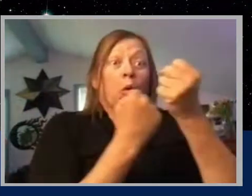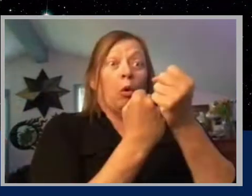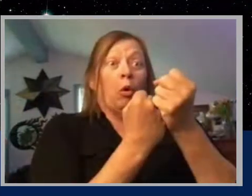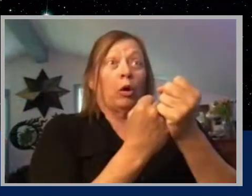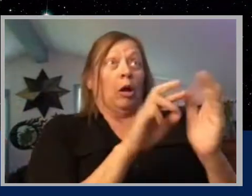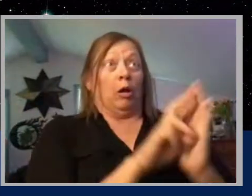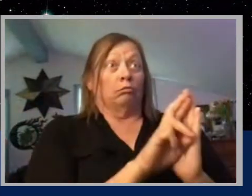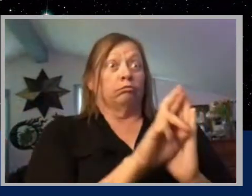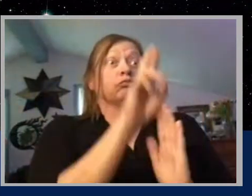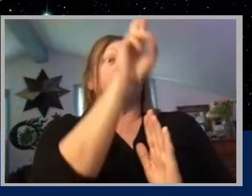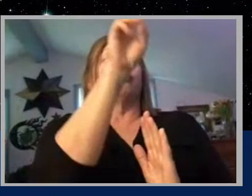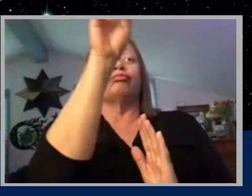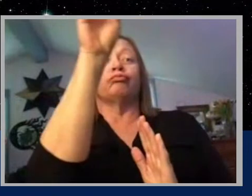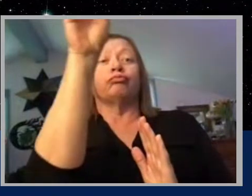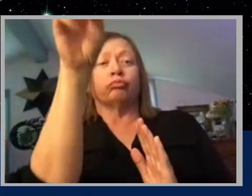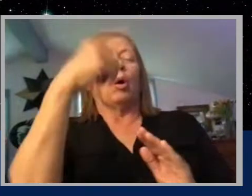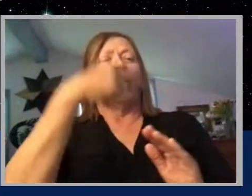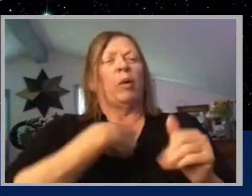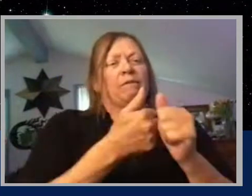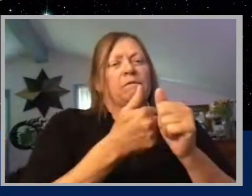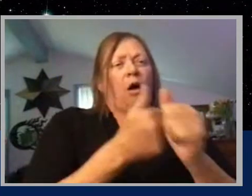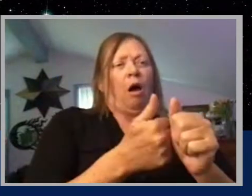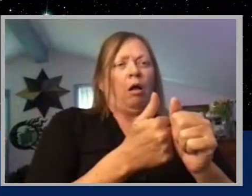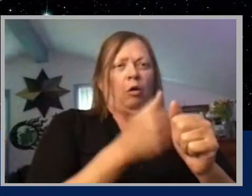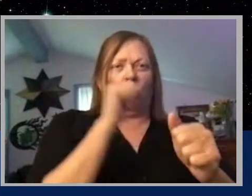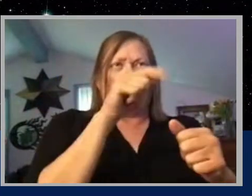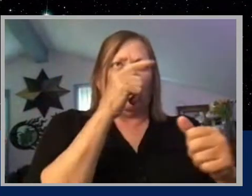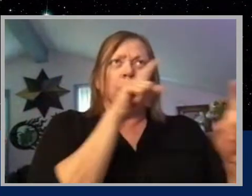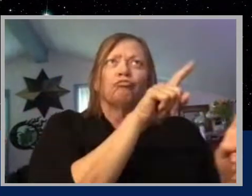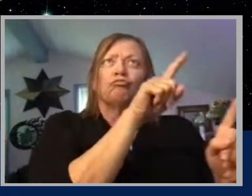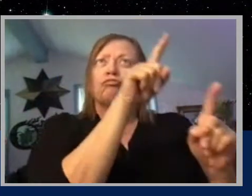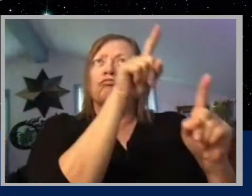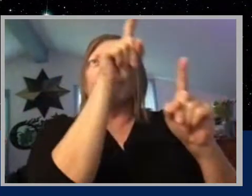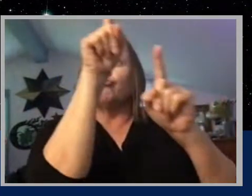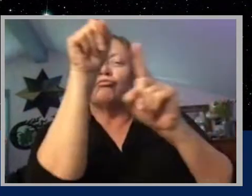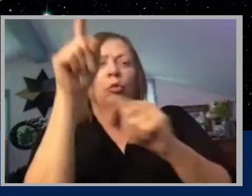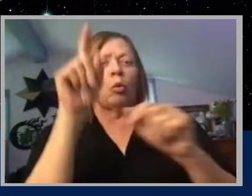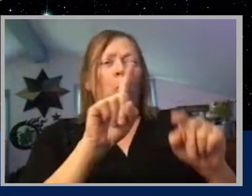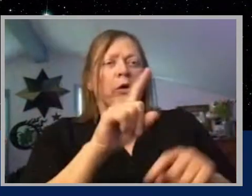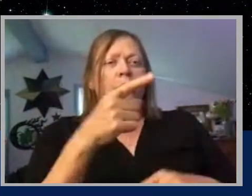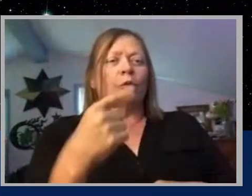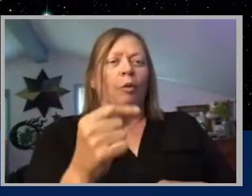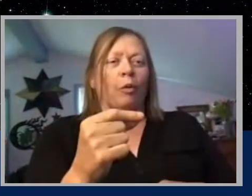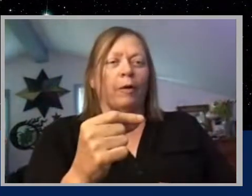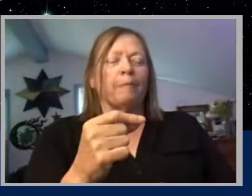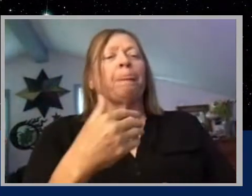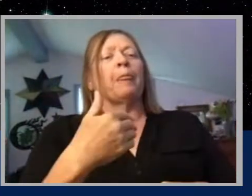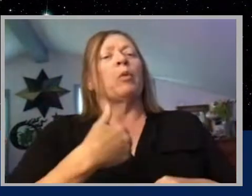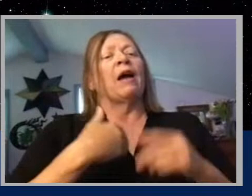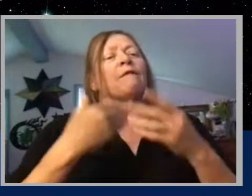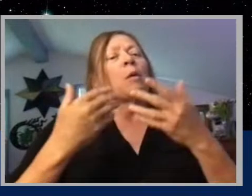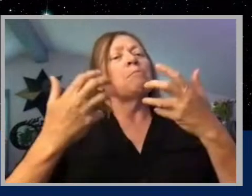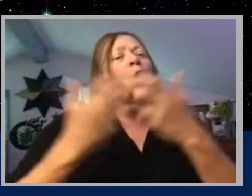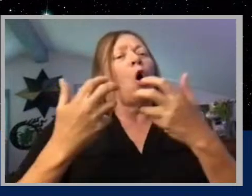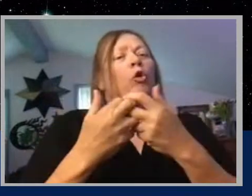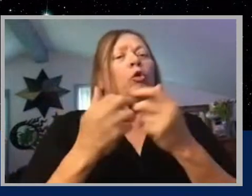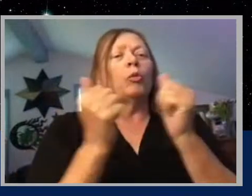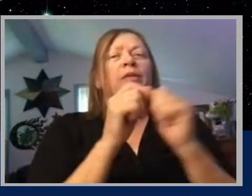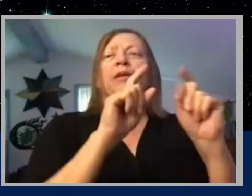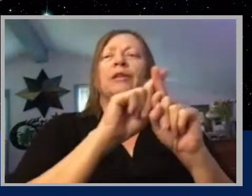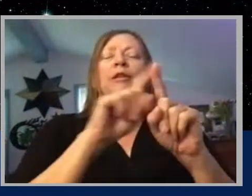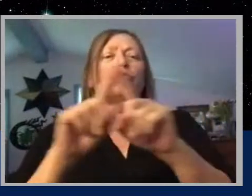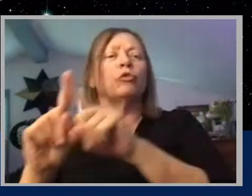have personnel from the DED and DoD stationed at Patrick Space Force Base who will go and rescue the